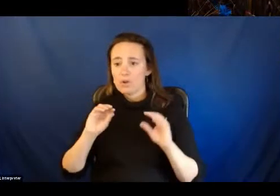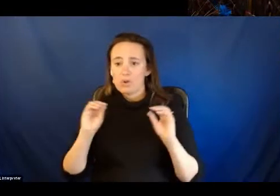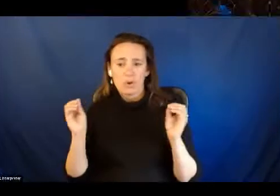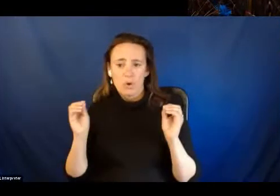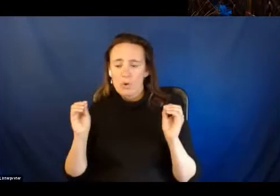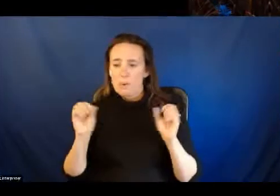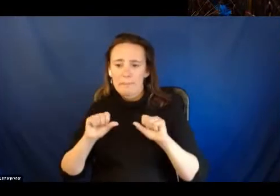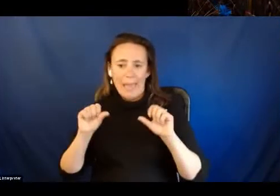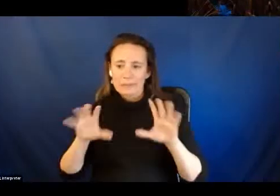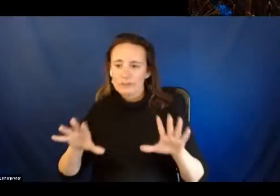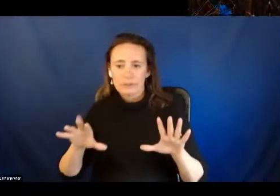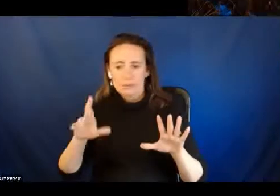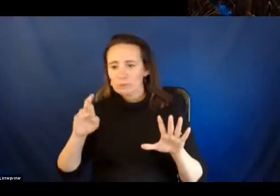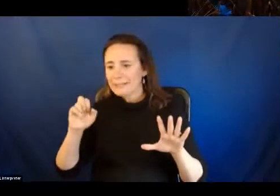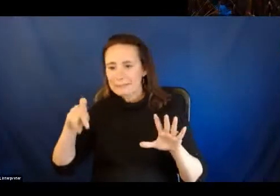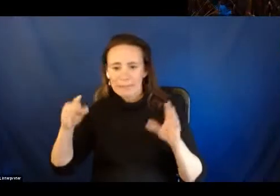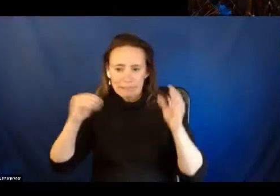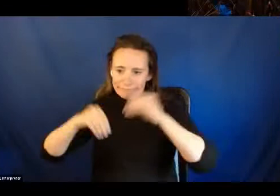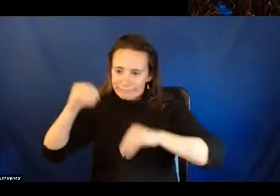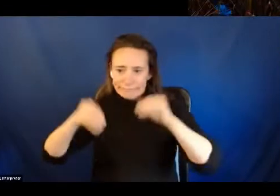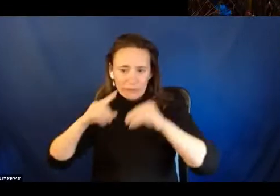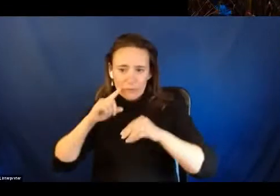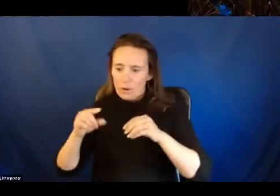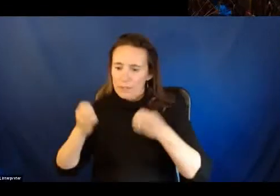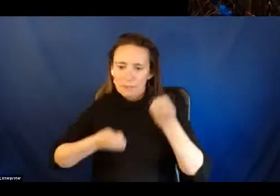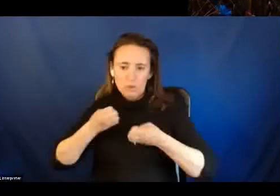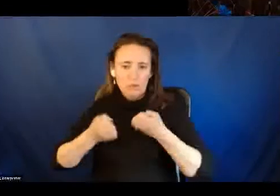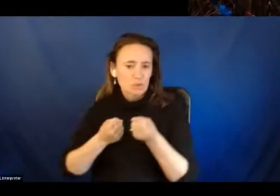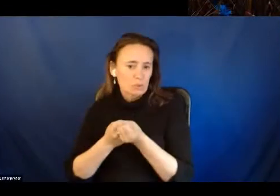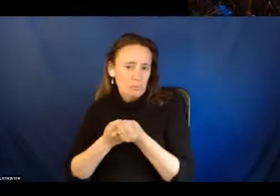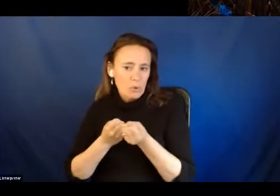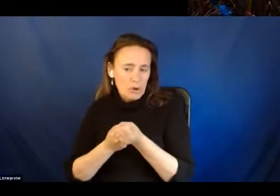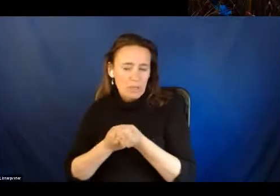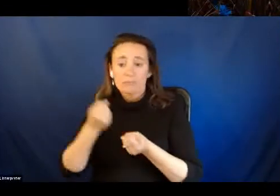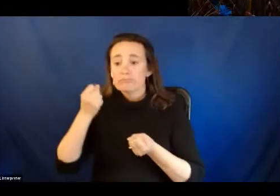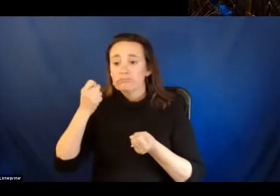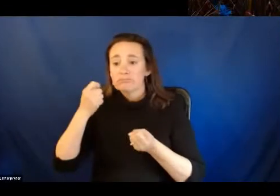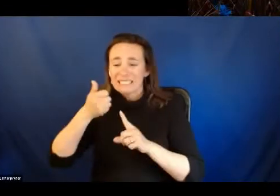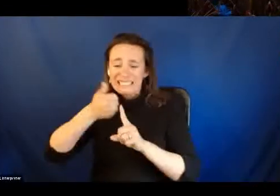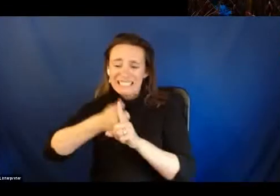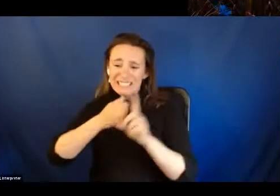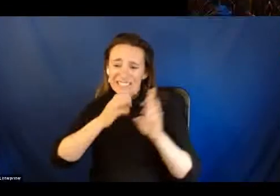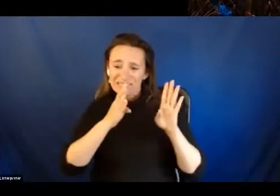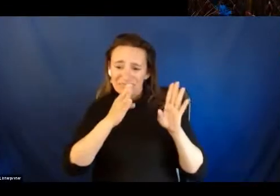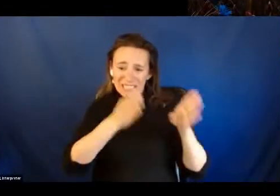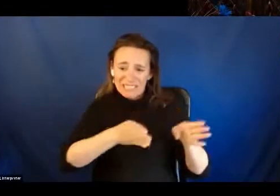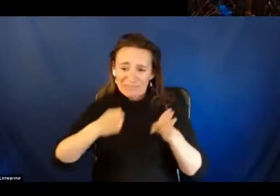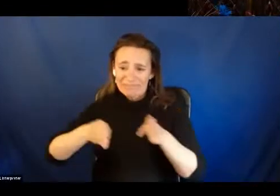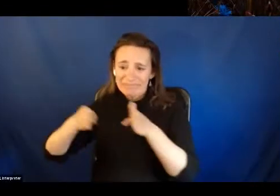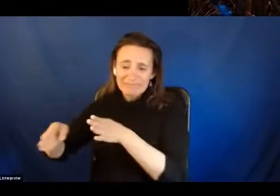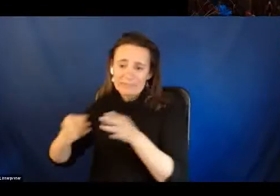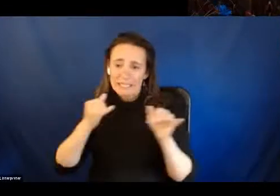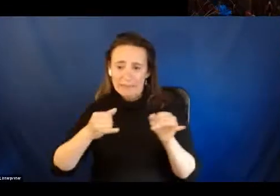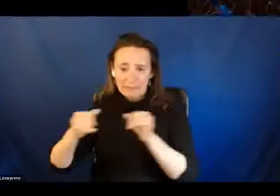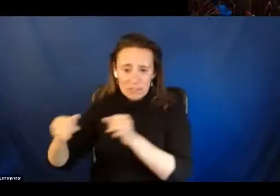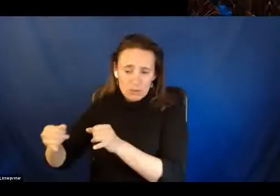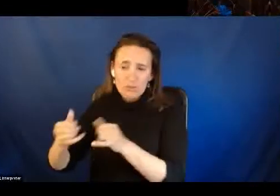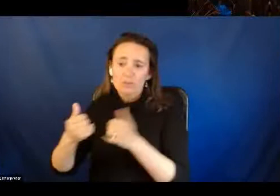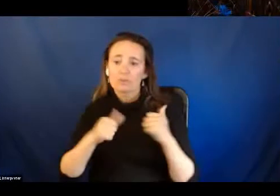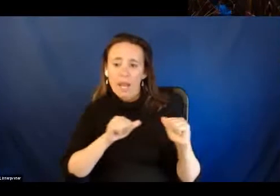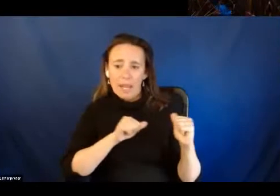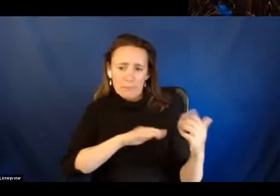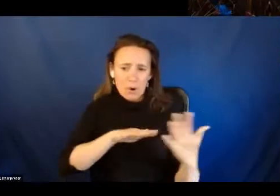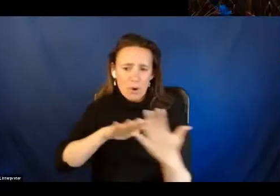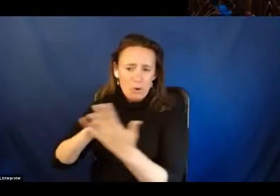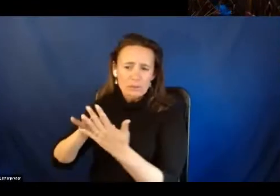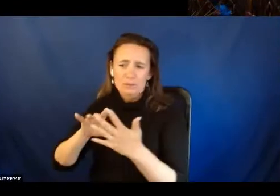support. Each survivor is different. So to meet their needs, you're going to have to try different and unique strategies for